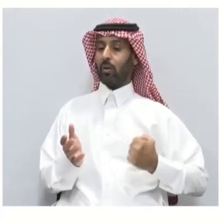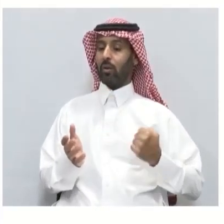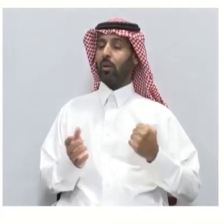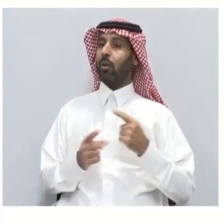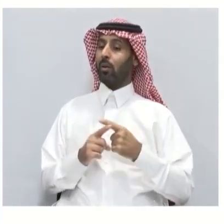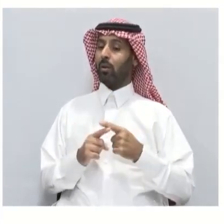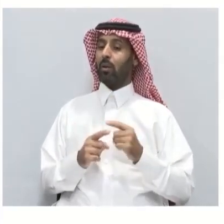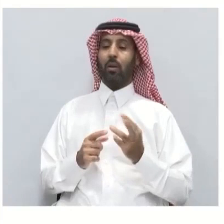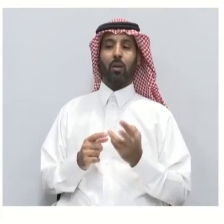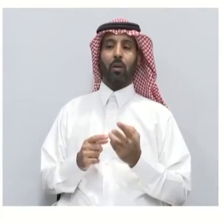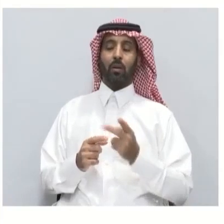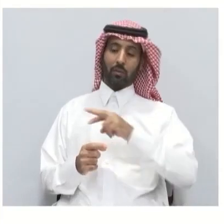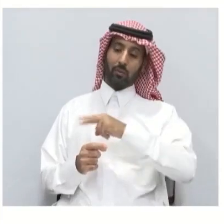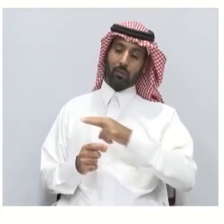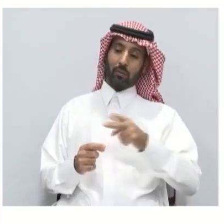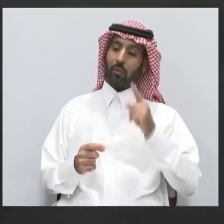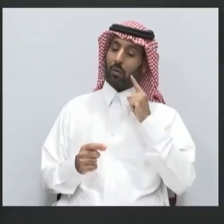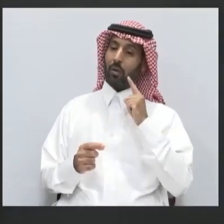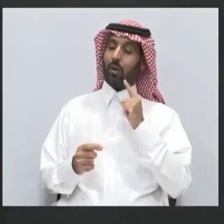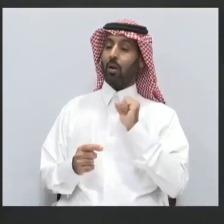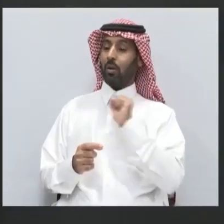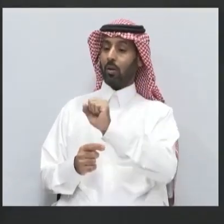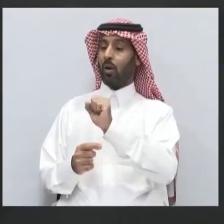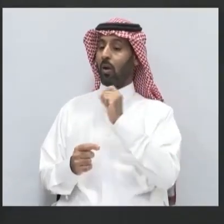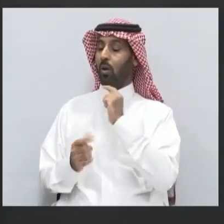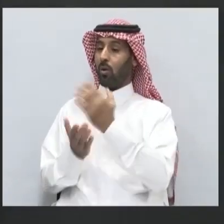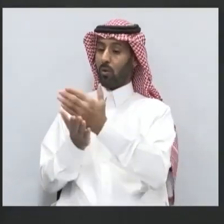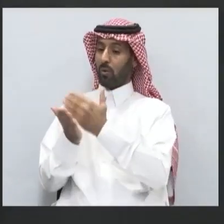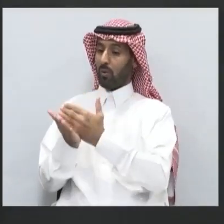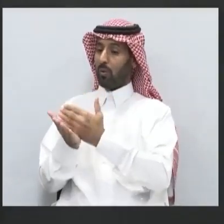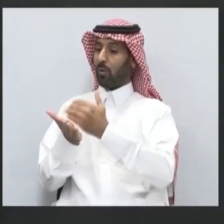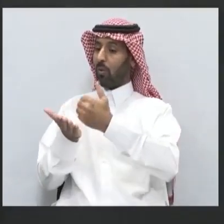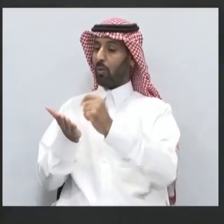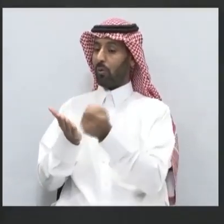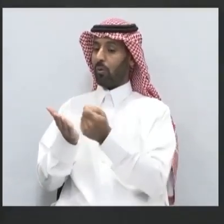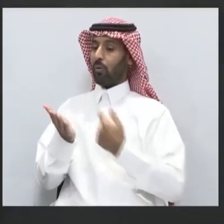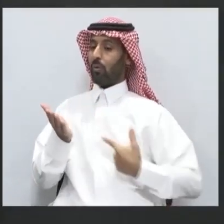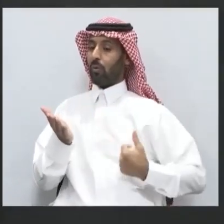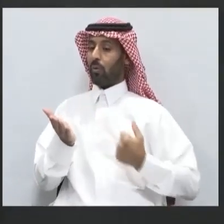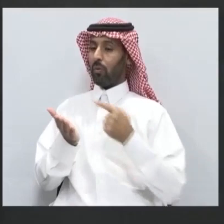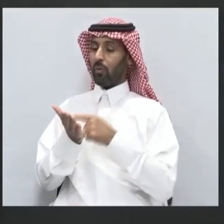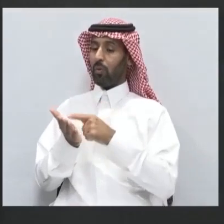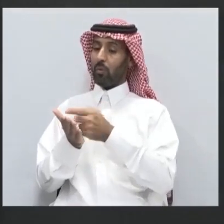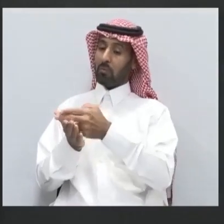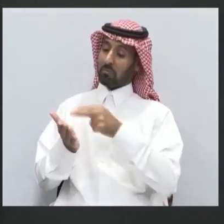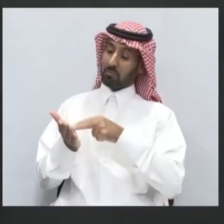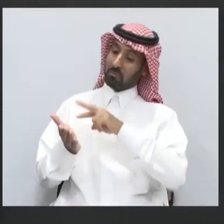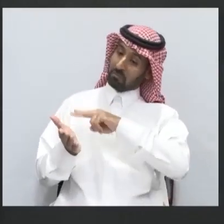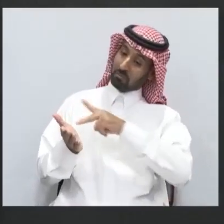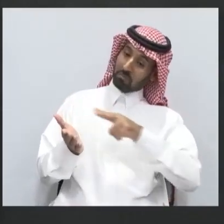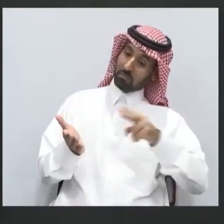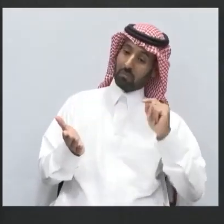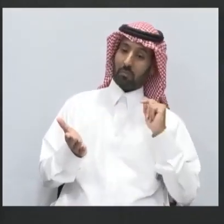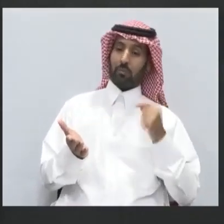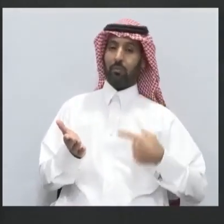name on the card is it's the owner's name. It's different from his name. So he signed his name while the card was in